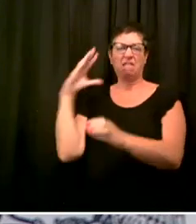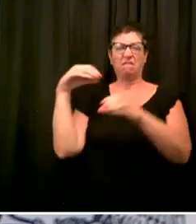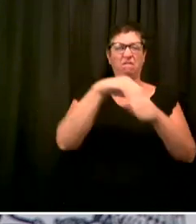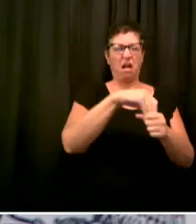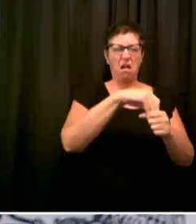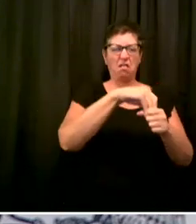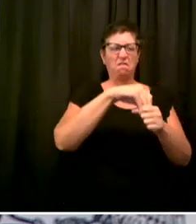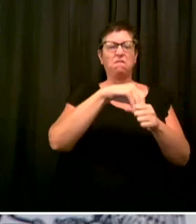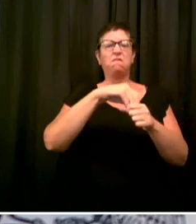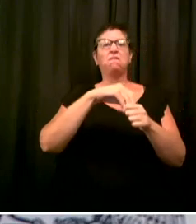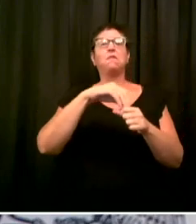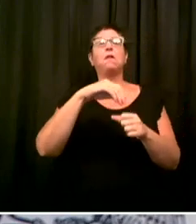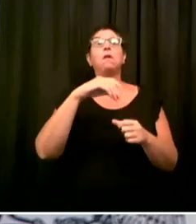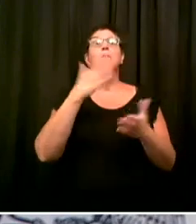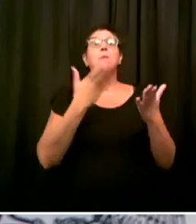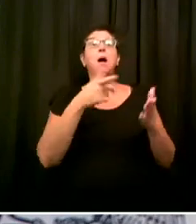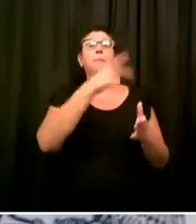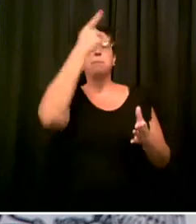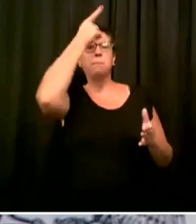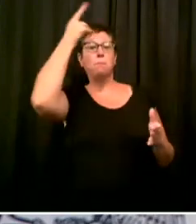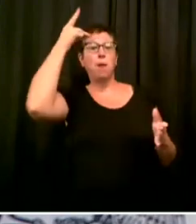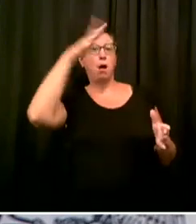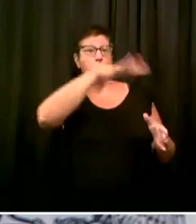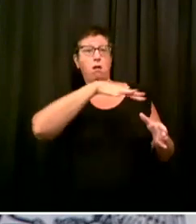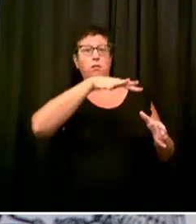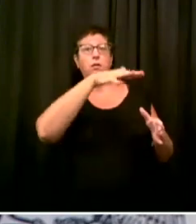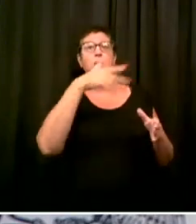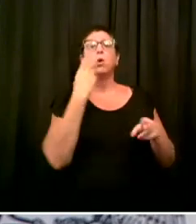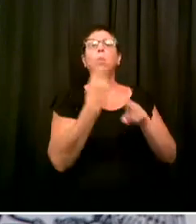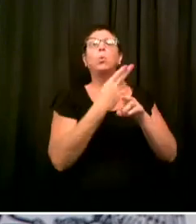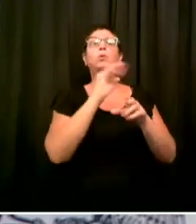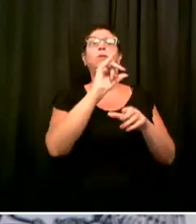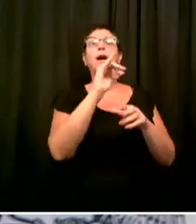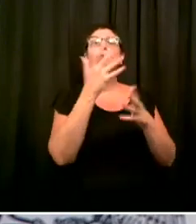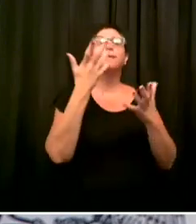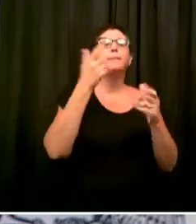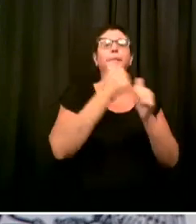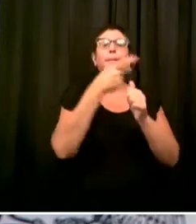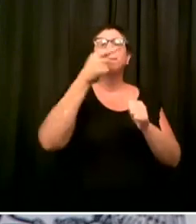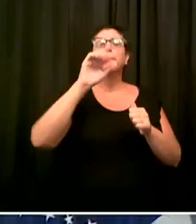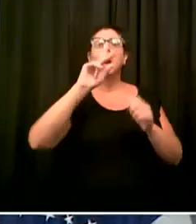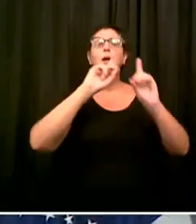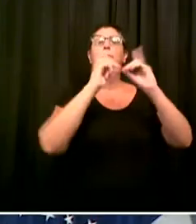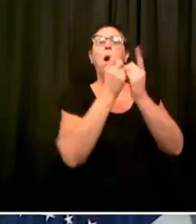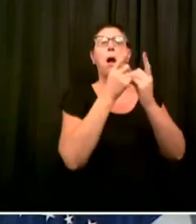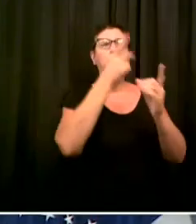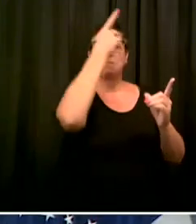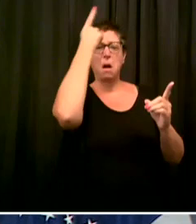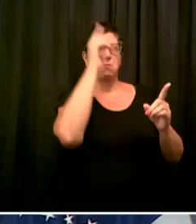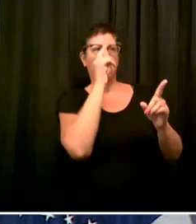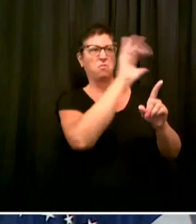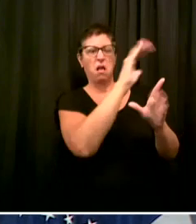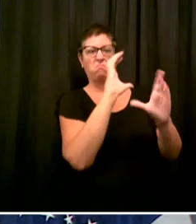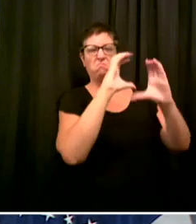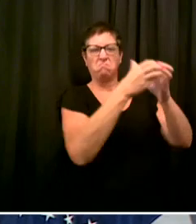a park, of course, Parks Department will work with them as well. Yeah, all I would add, Mr. Mayor, is that part of why there's a process